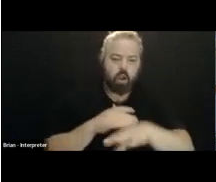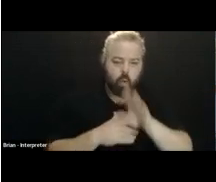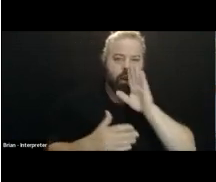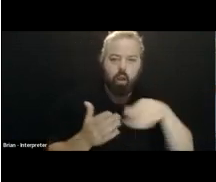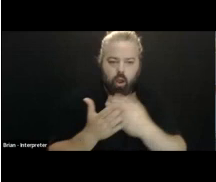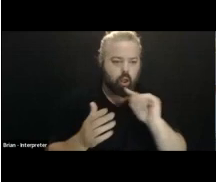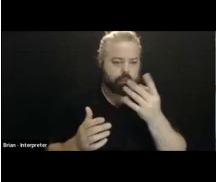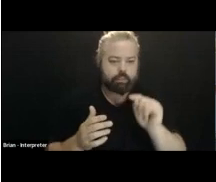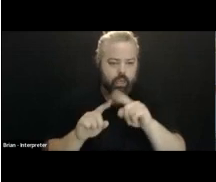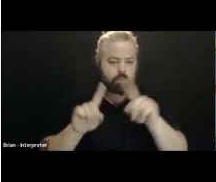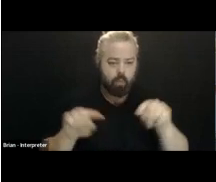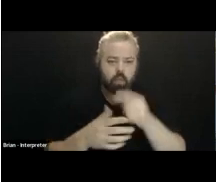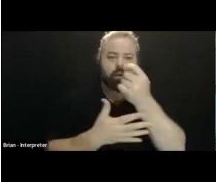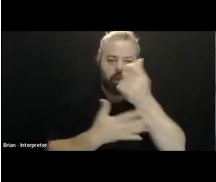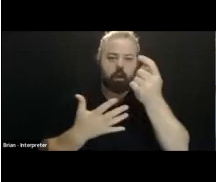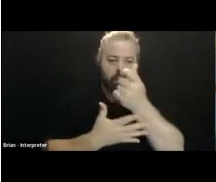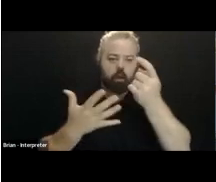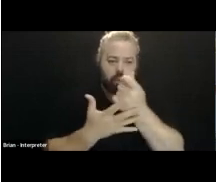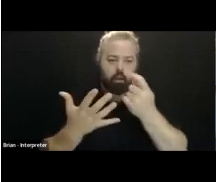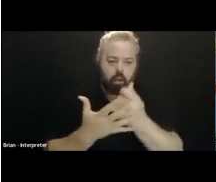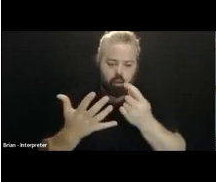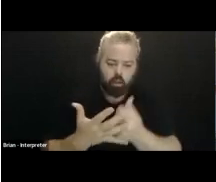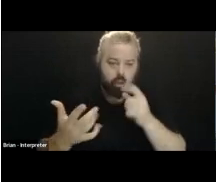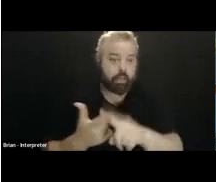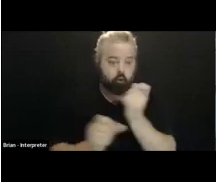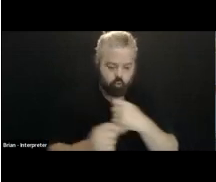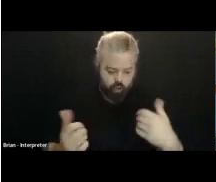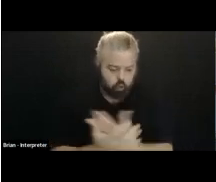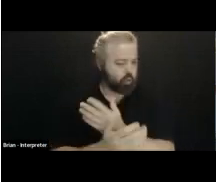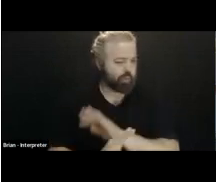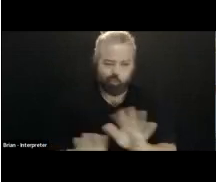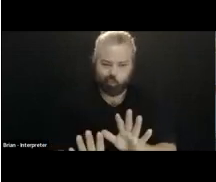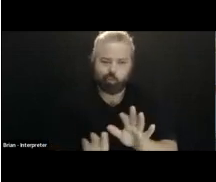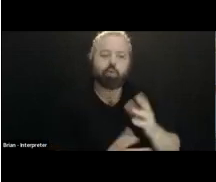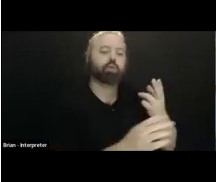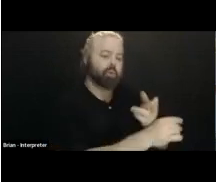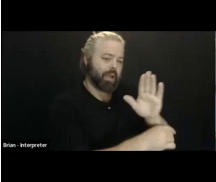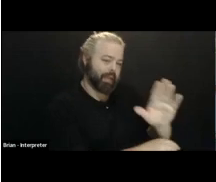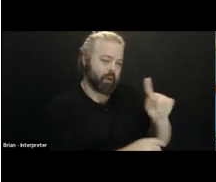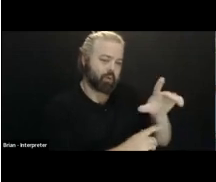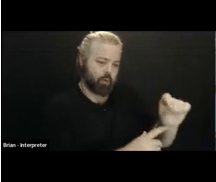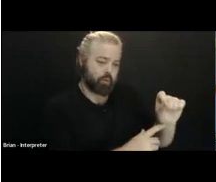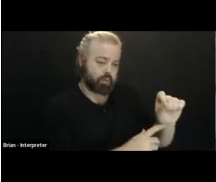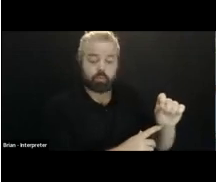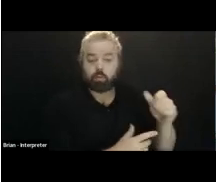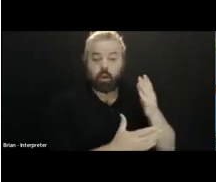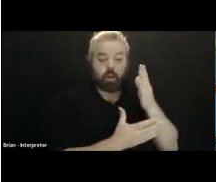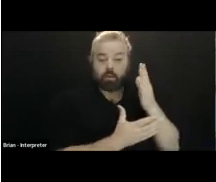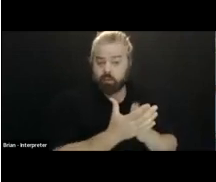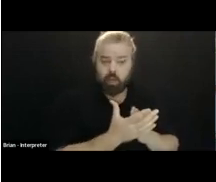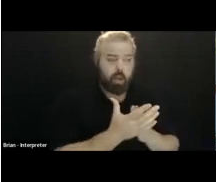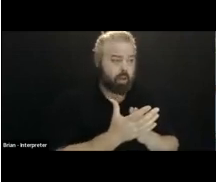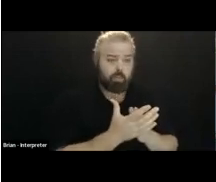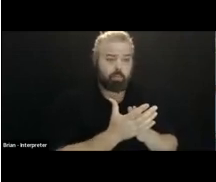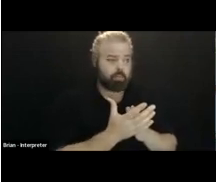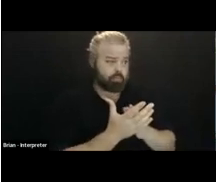creating your own. So I would just say there's more out there that's helpful, that's already built into our tools to make